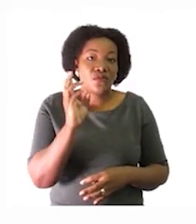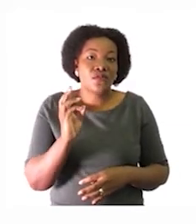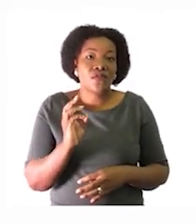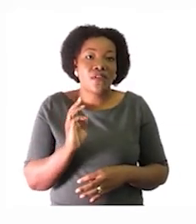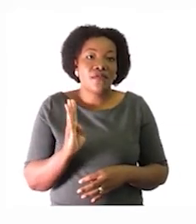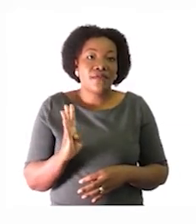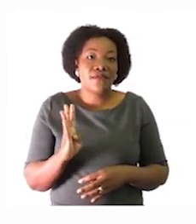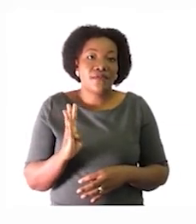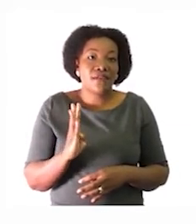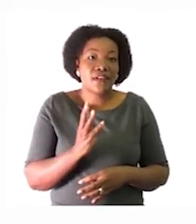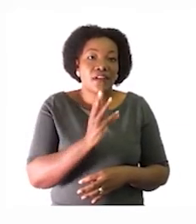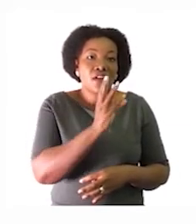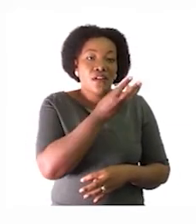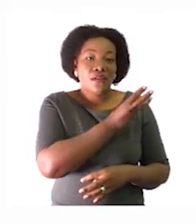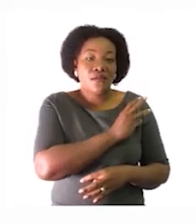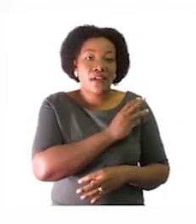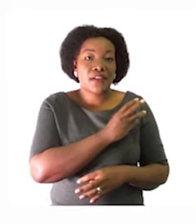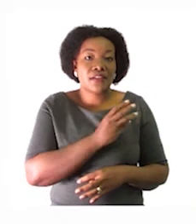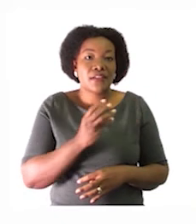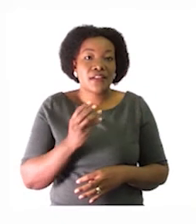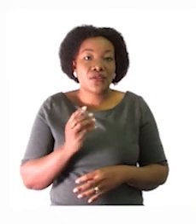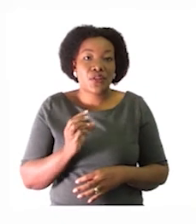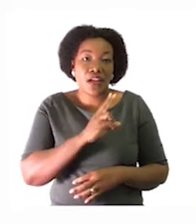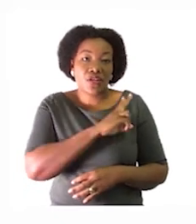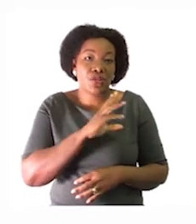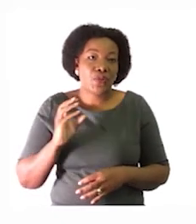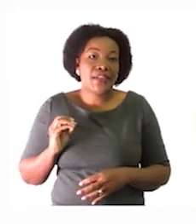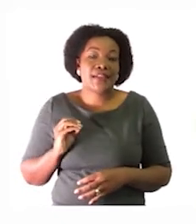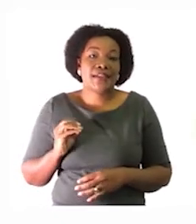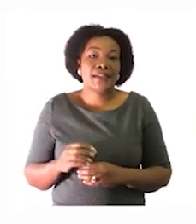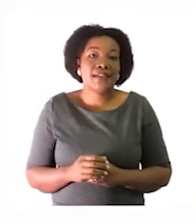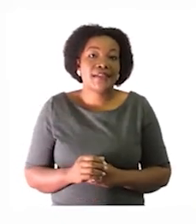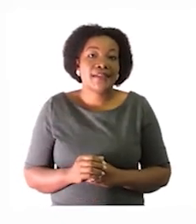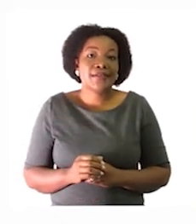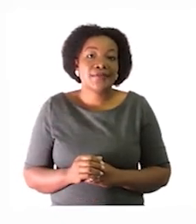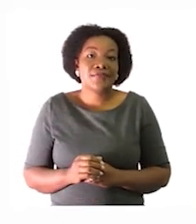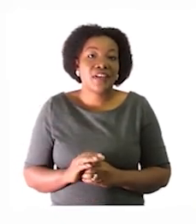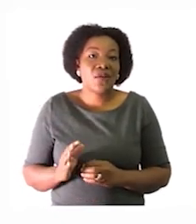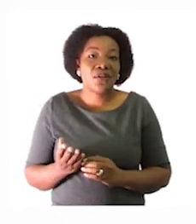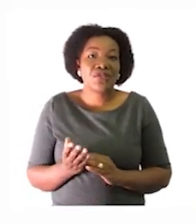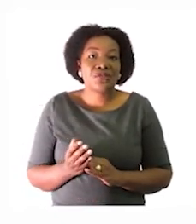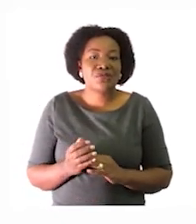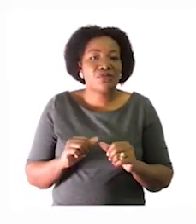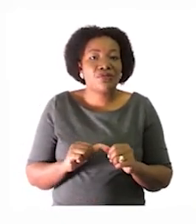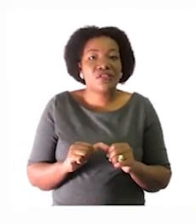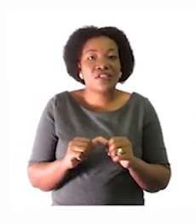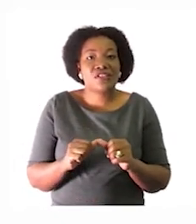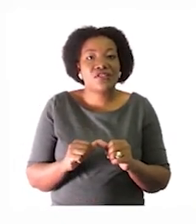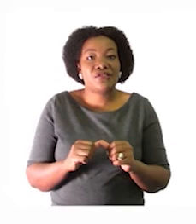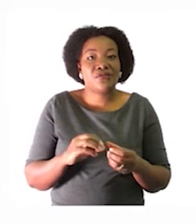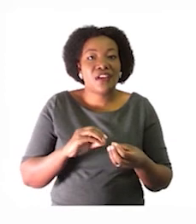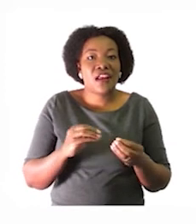14, 16, 18, and 20. I would like for you to complete the number line